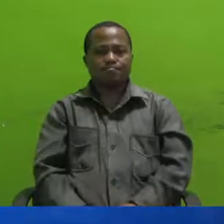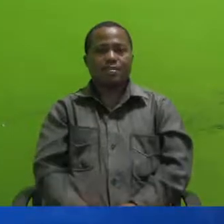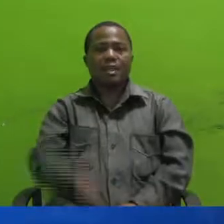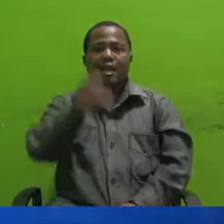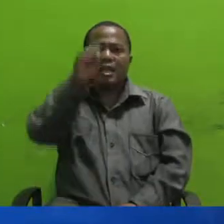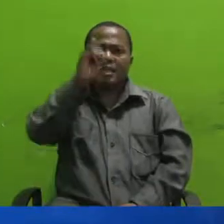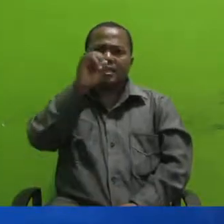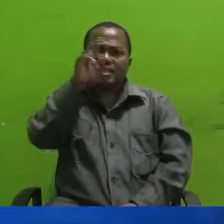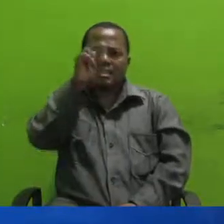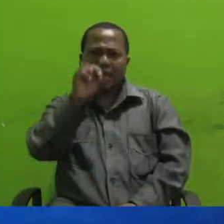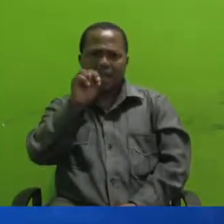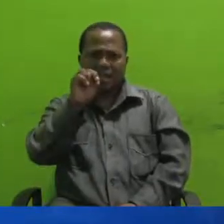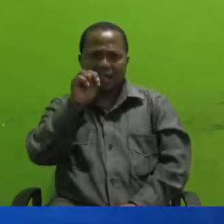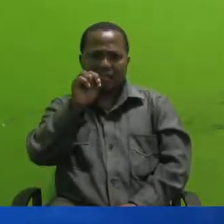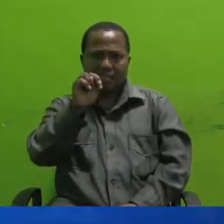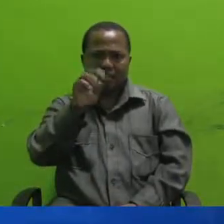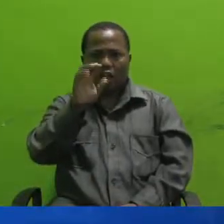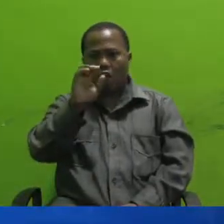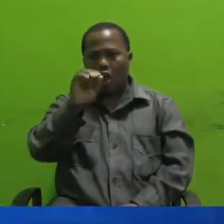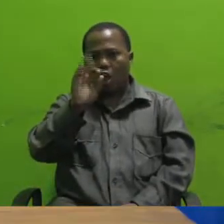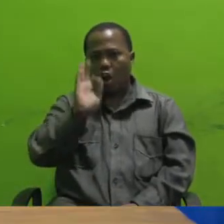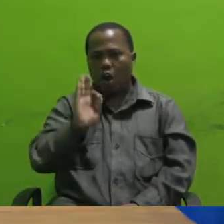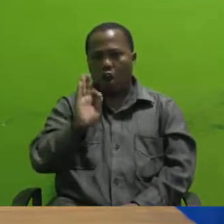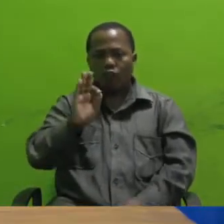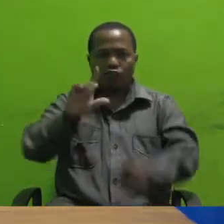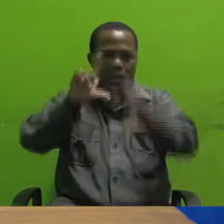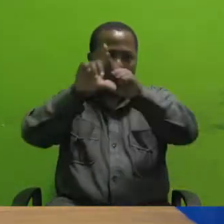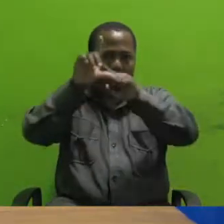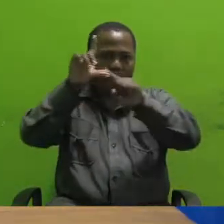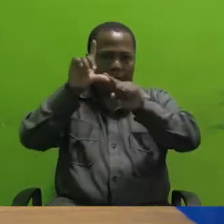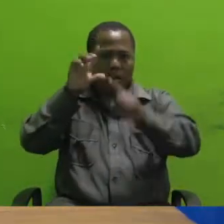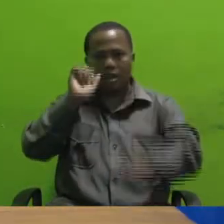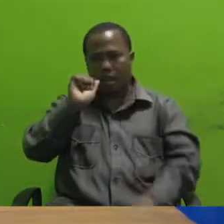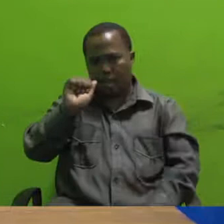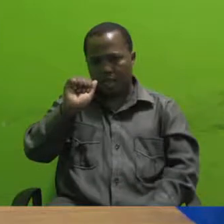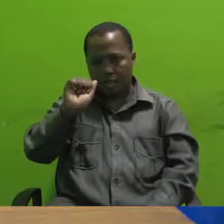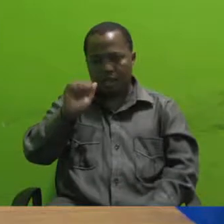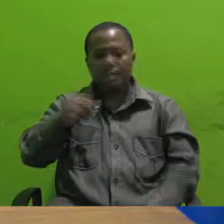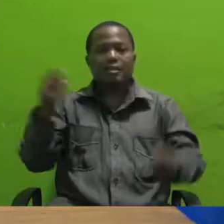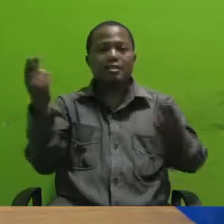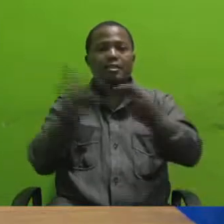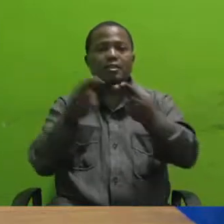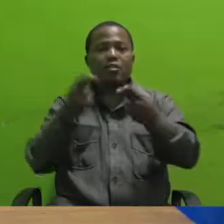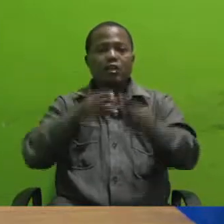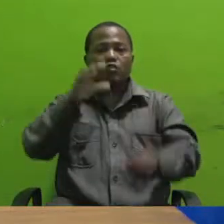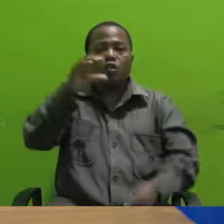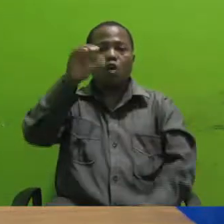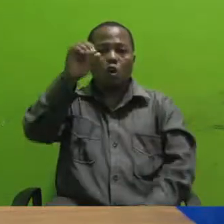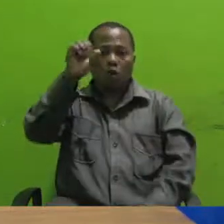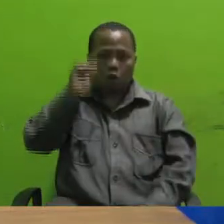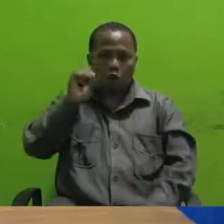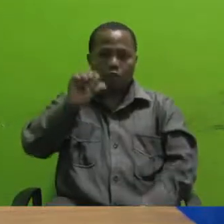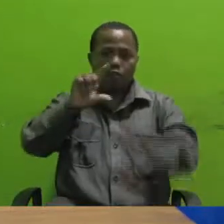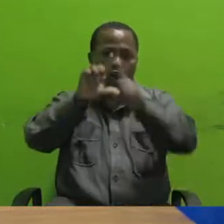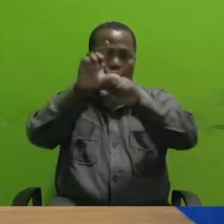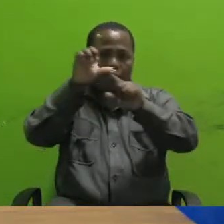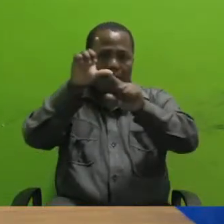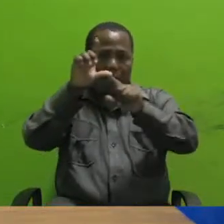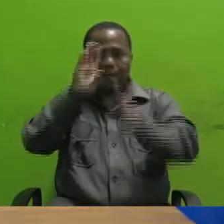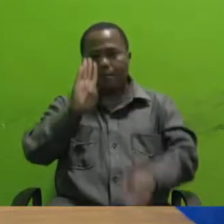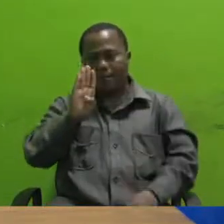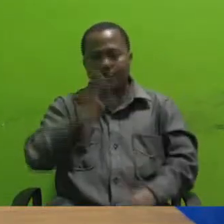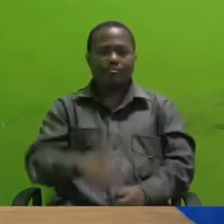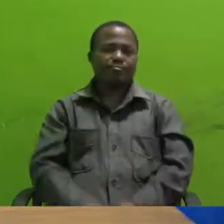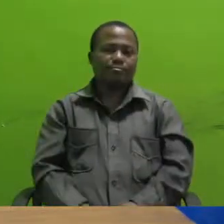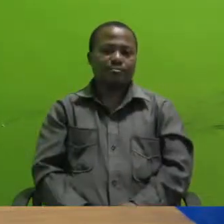sine of angle A is equal to cos of angle B if